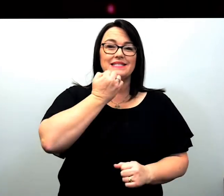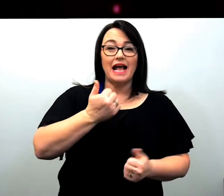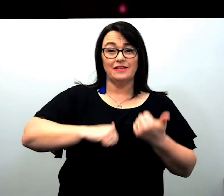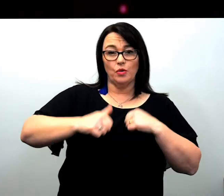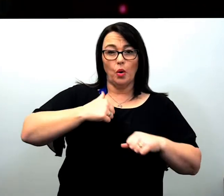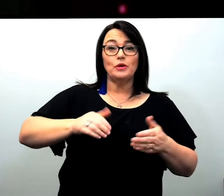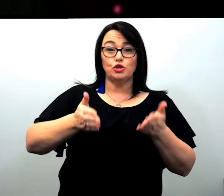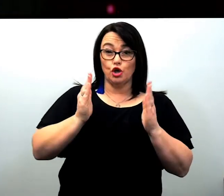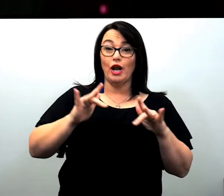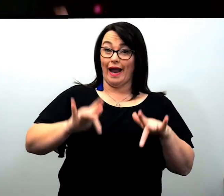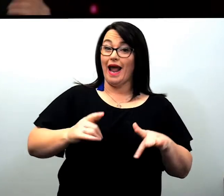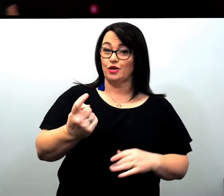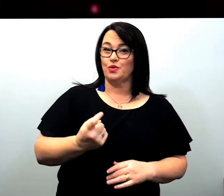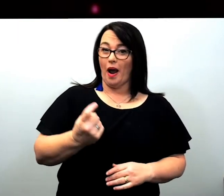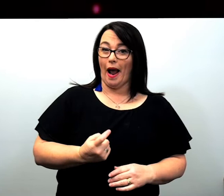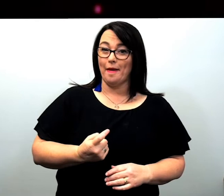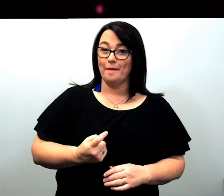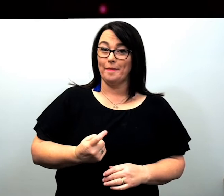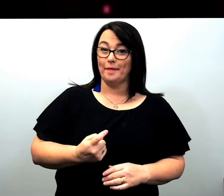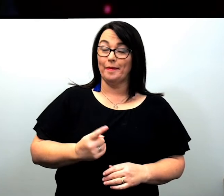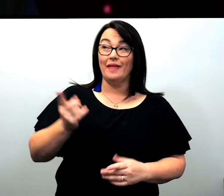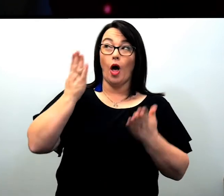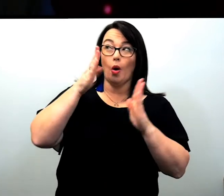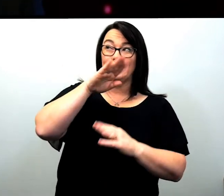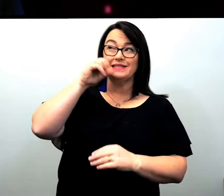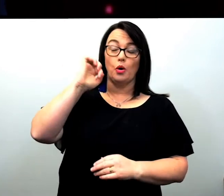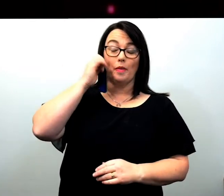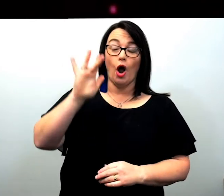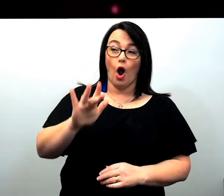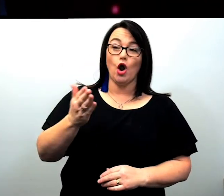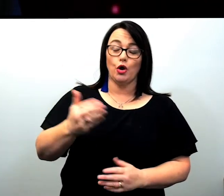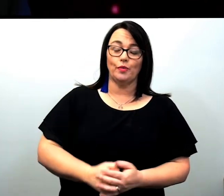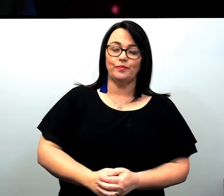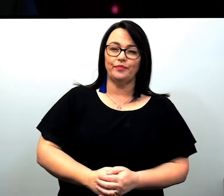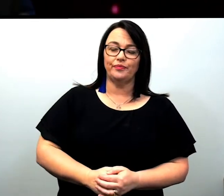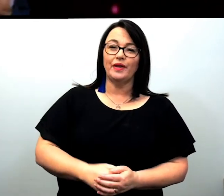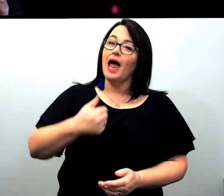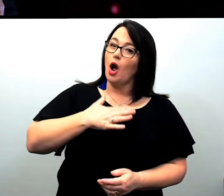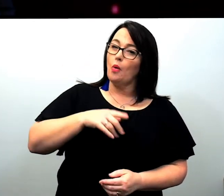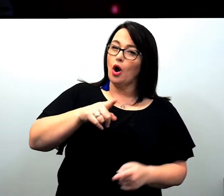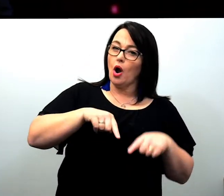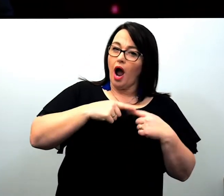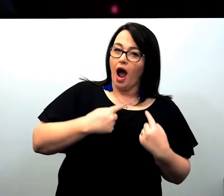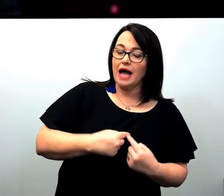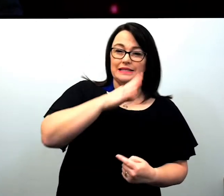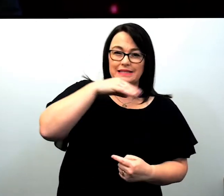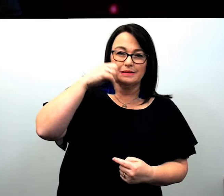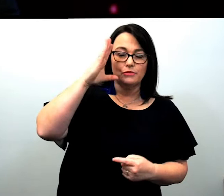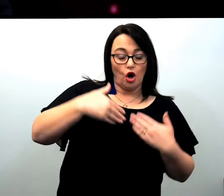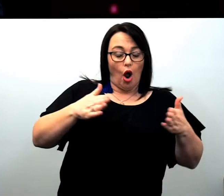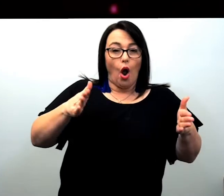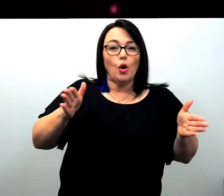comes upon you. And today, I want you to open up your heart and open up your spirit to see what God wants to do in